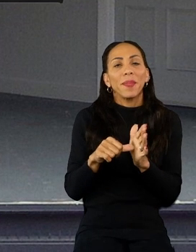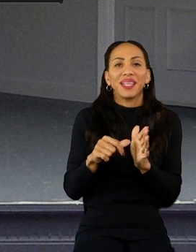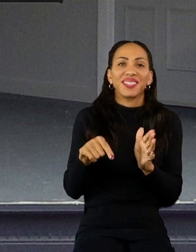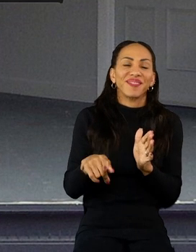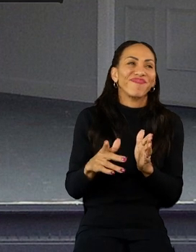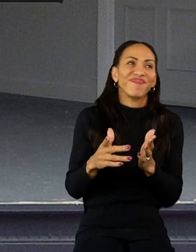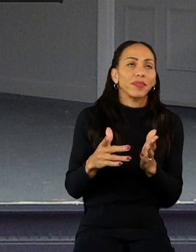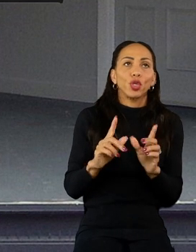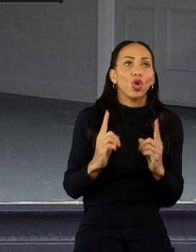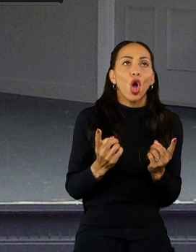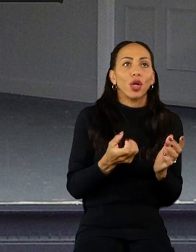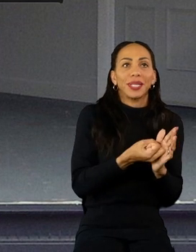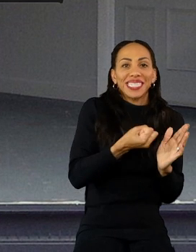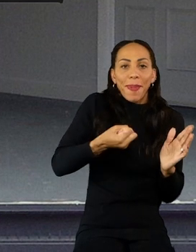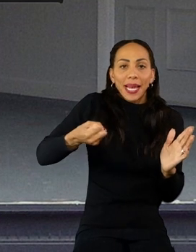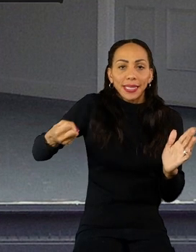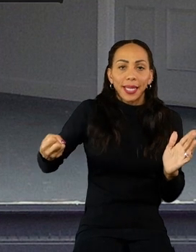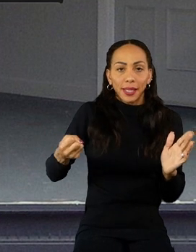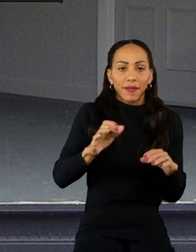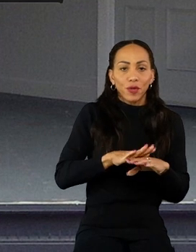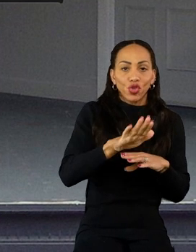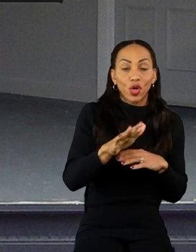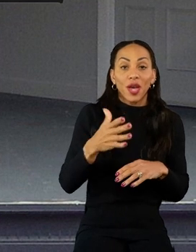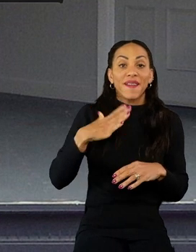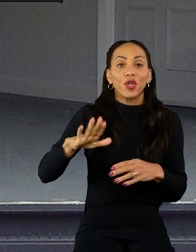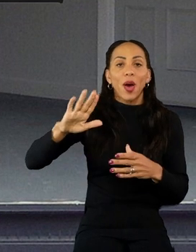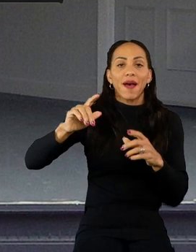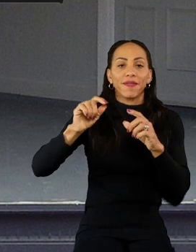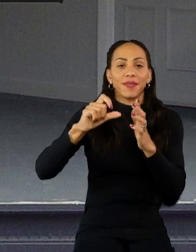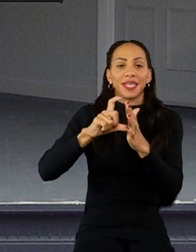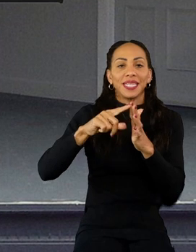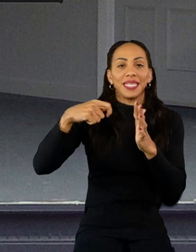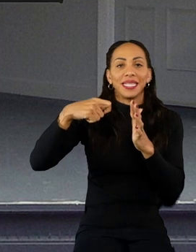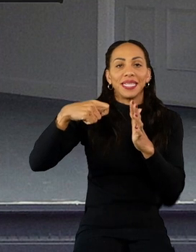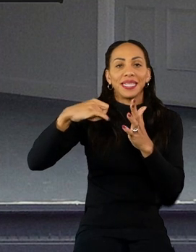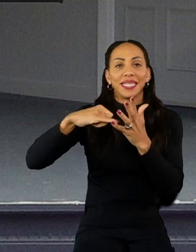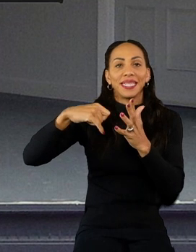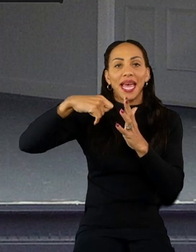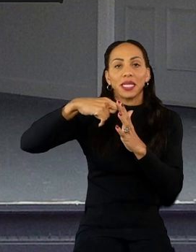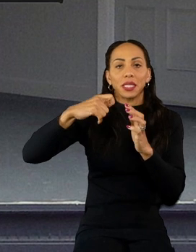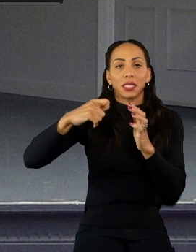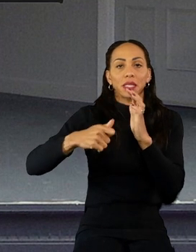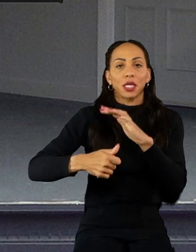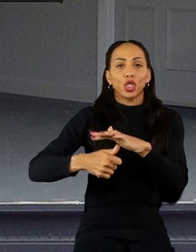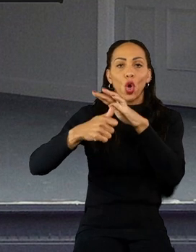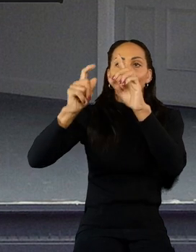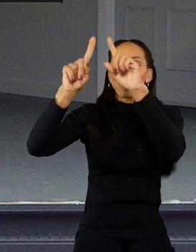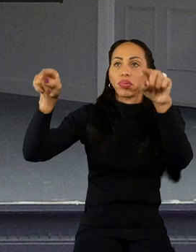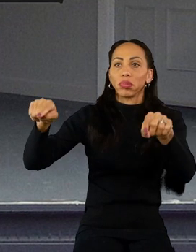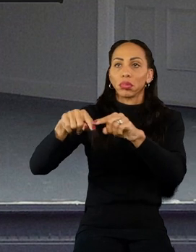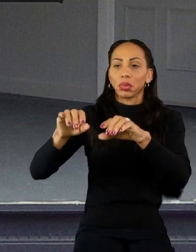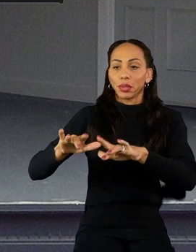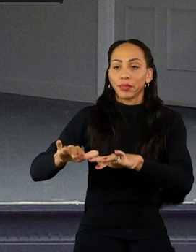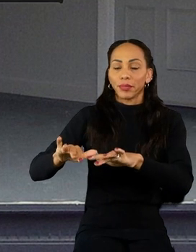but the disadvantage of that is it's difficult to expand it in the future. So if it's a desktop machine, and you want to take out, you know,